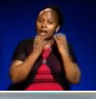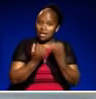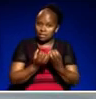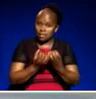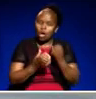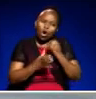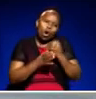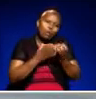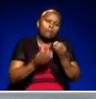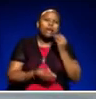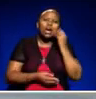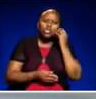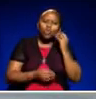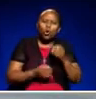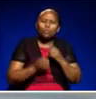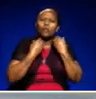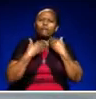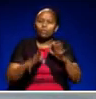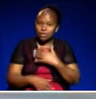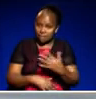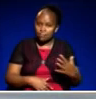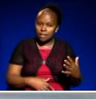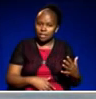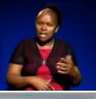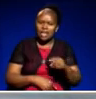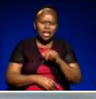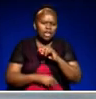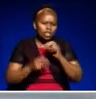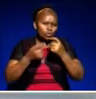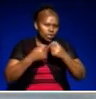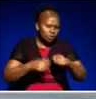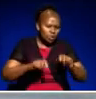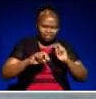or maybe at home you have misplaced something and you are trying to